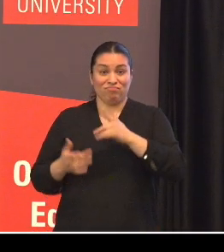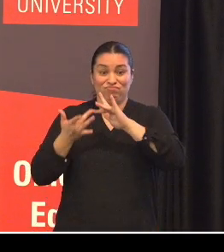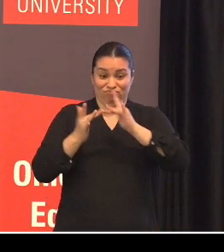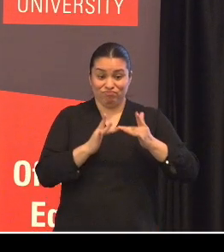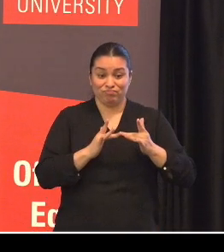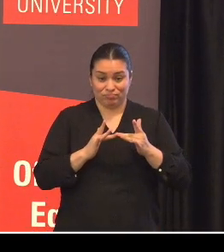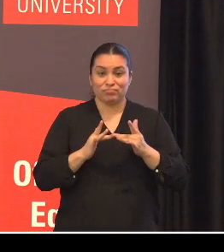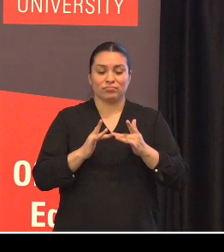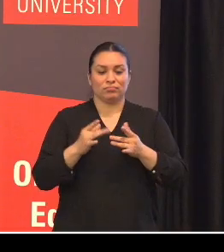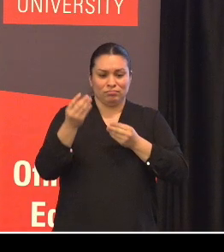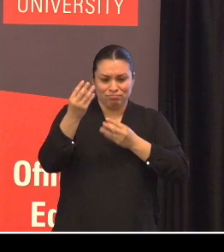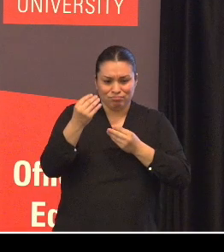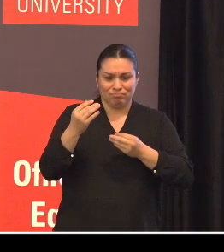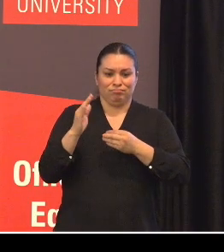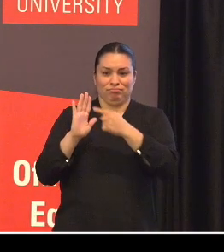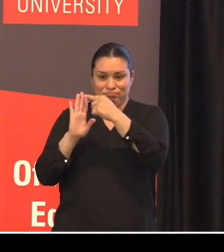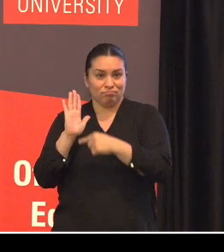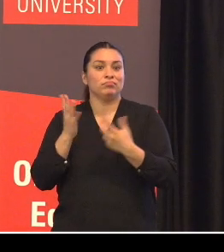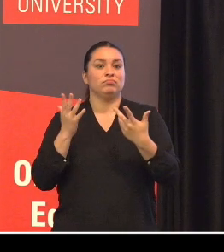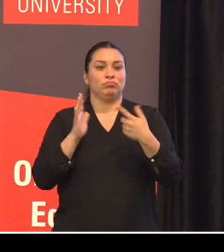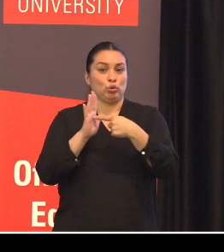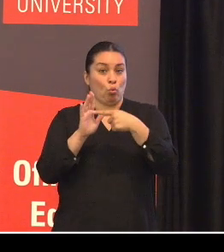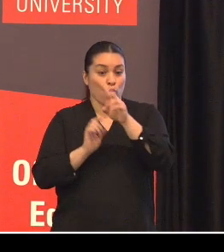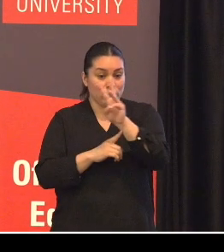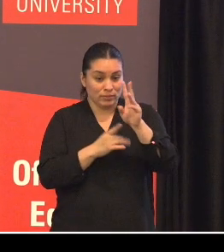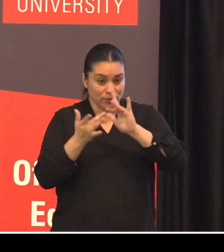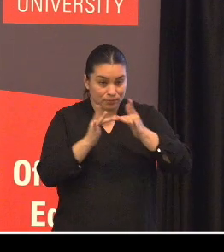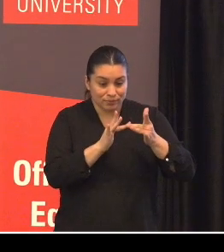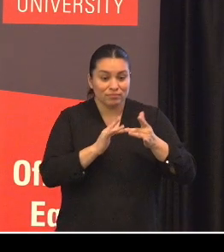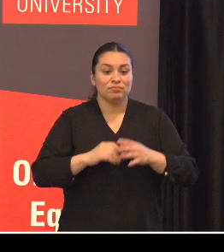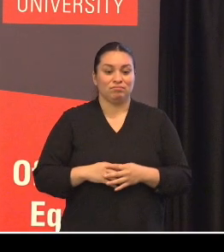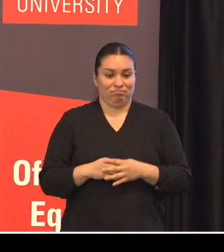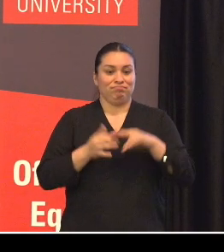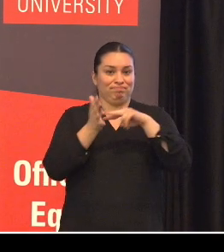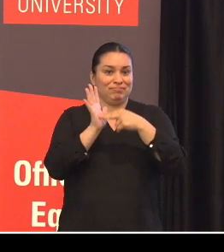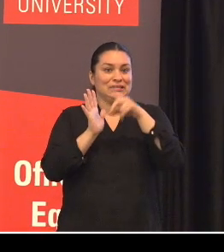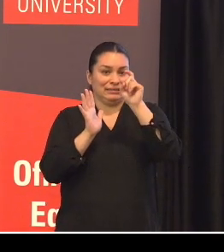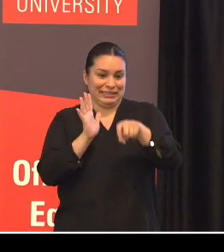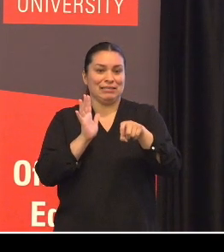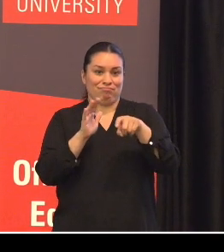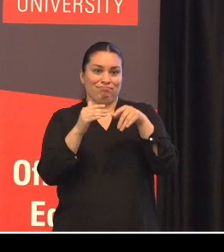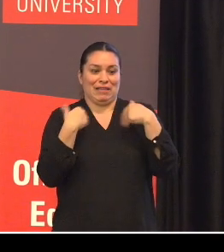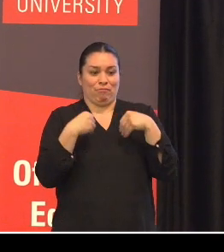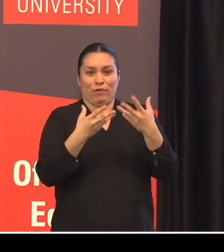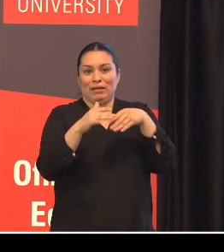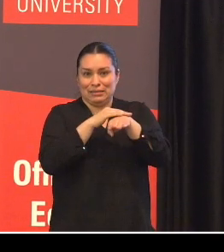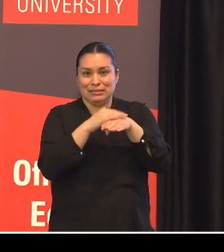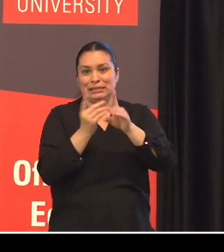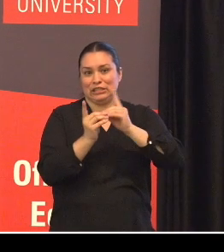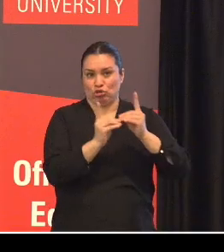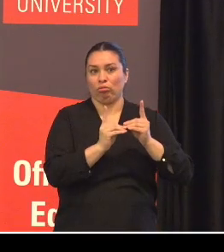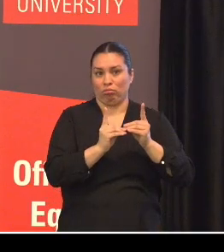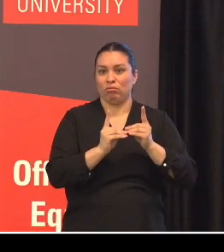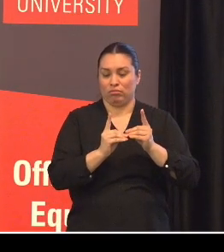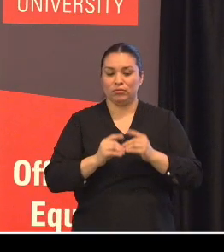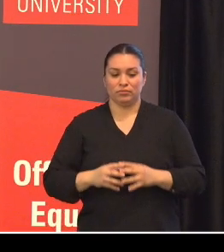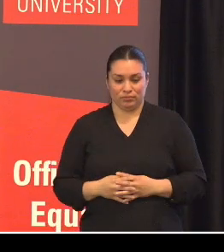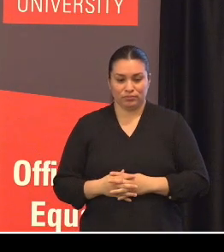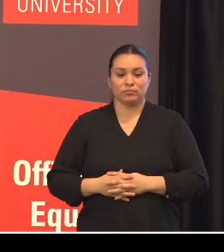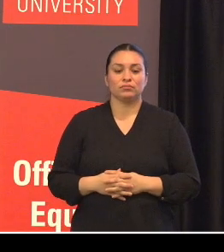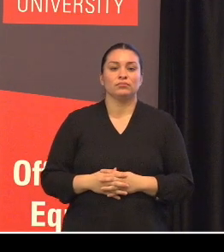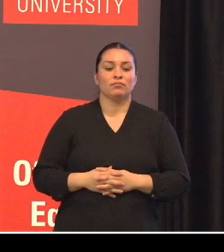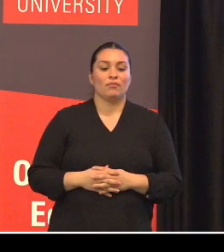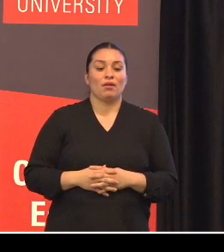is proactively digitally accessible and that meets the Web Content Accessibility Guidelines,